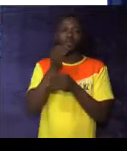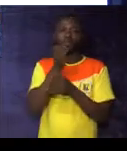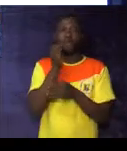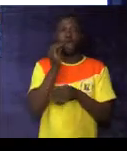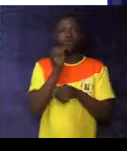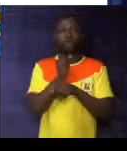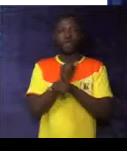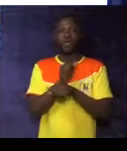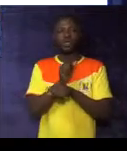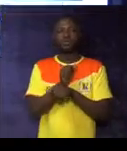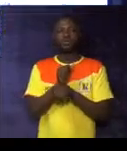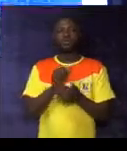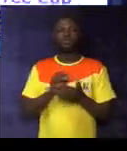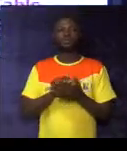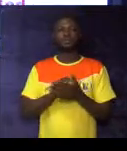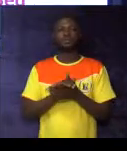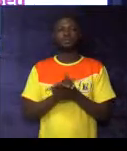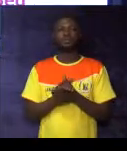previous homework.